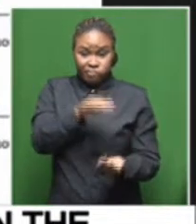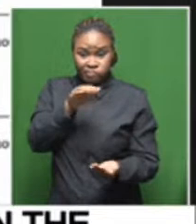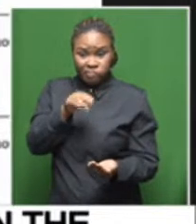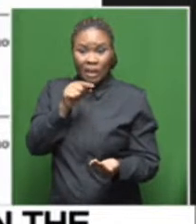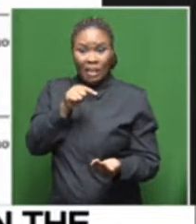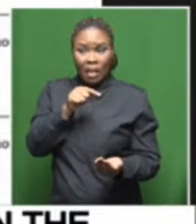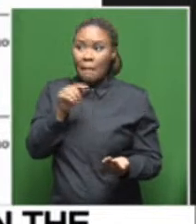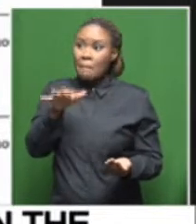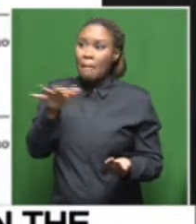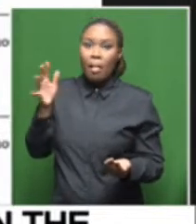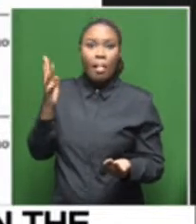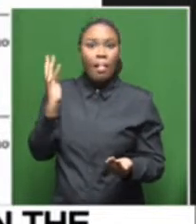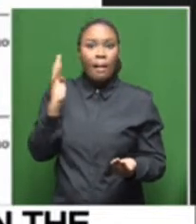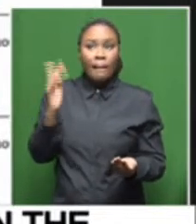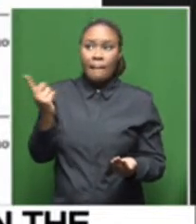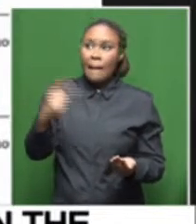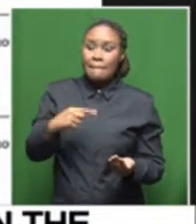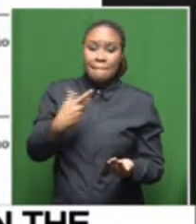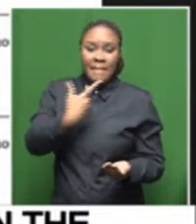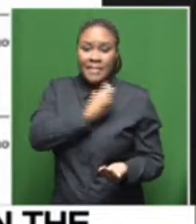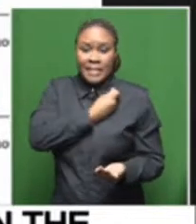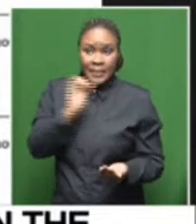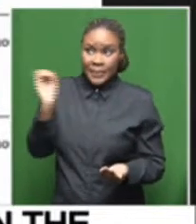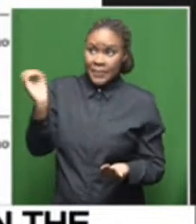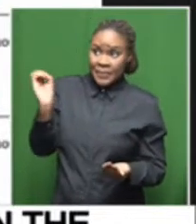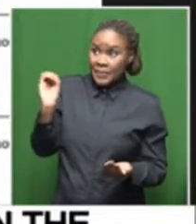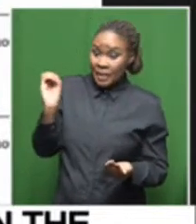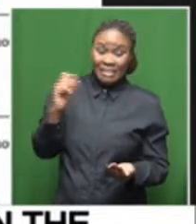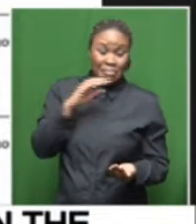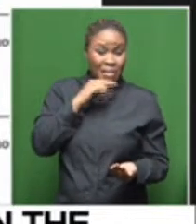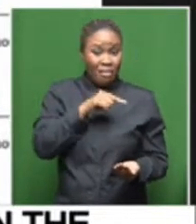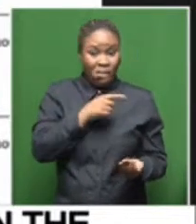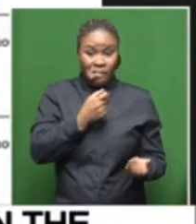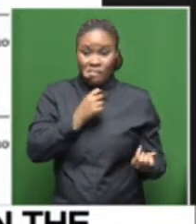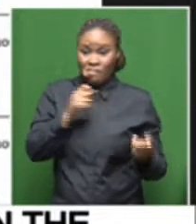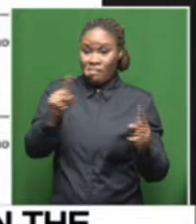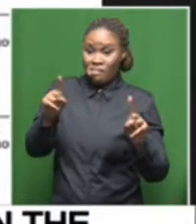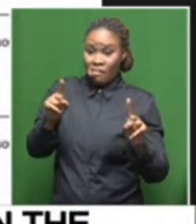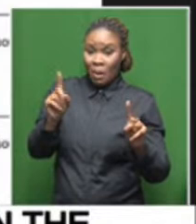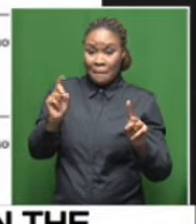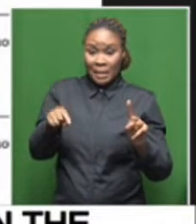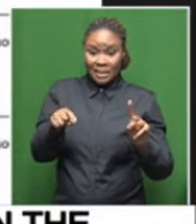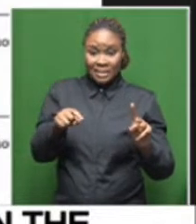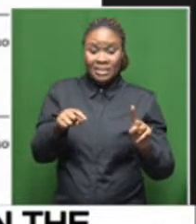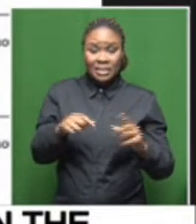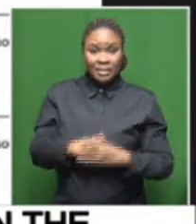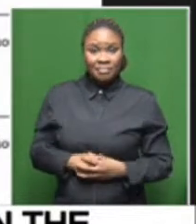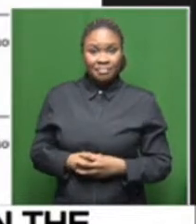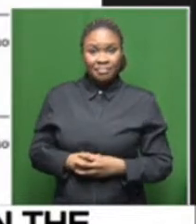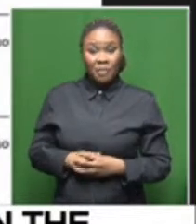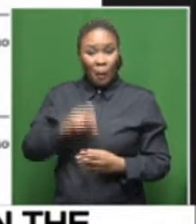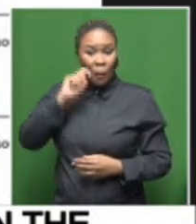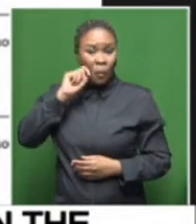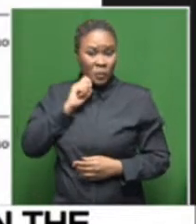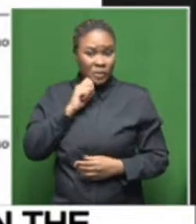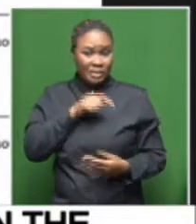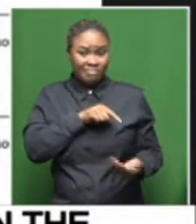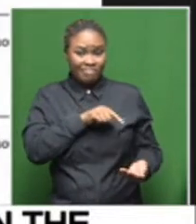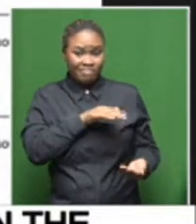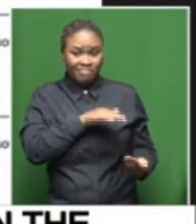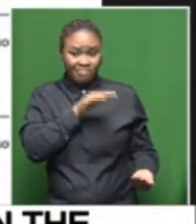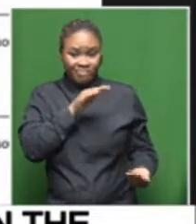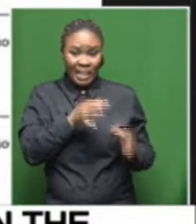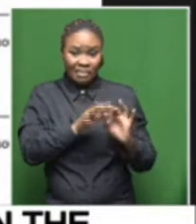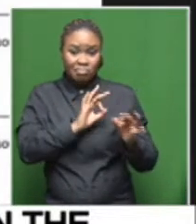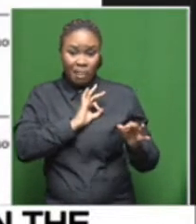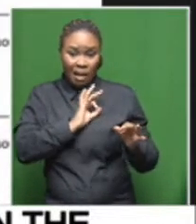discarded. We hope that it will not reach that stage. But just in terms of planning what we are looking at, its